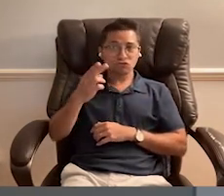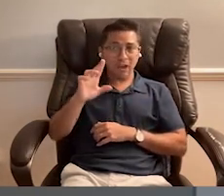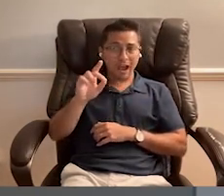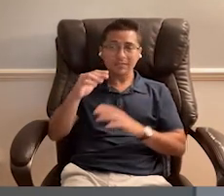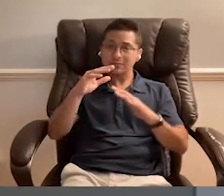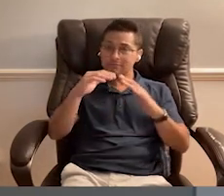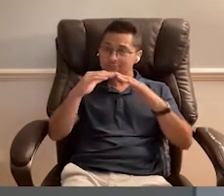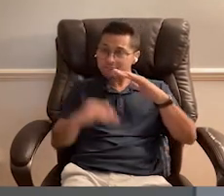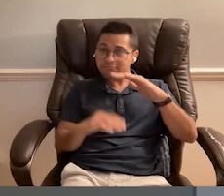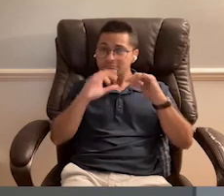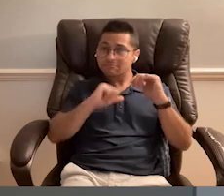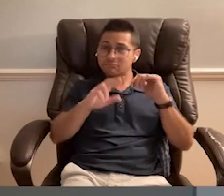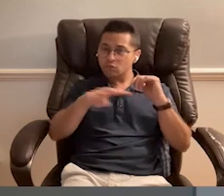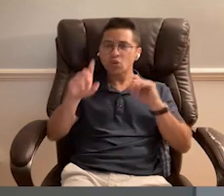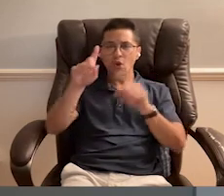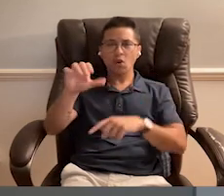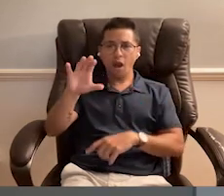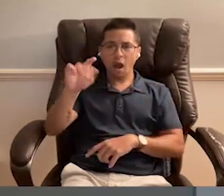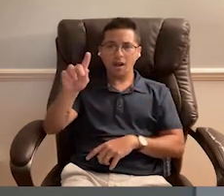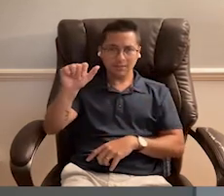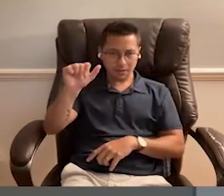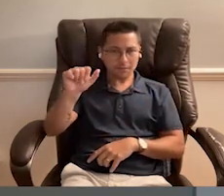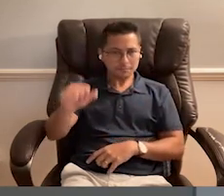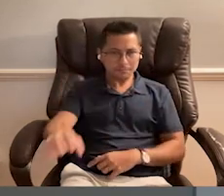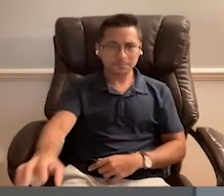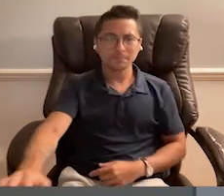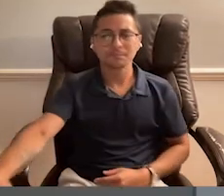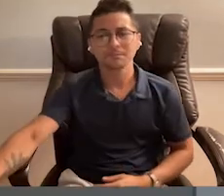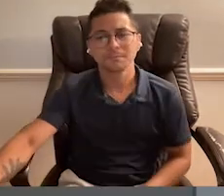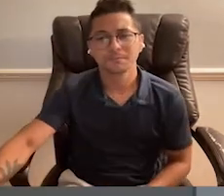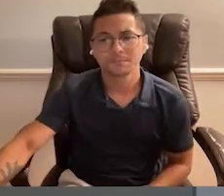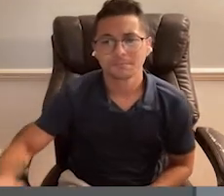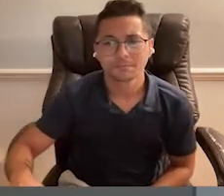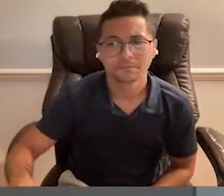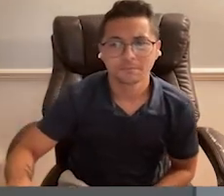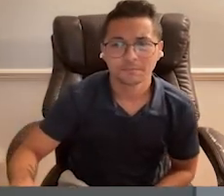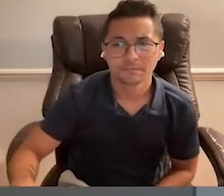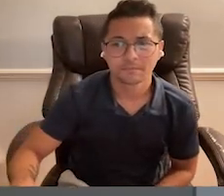APD, if they have a child under 22, go to OCTA and try to get Medicaid and access to this service.